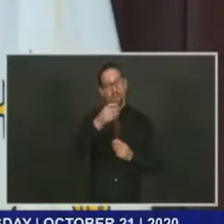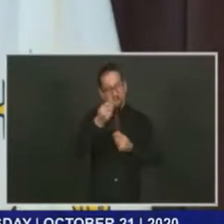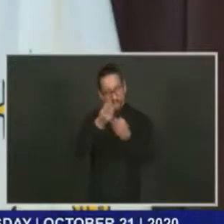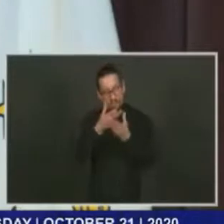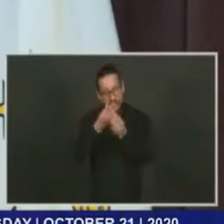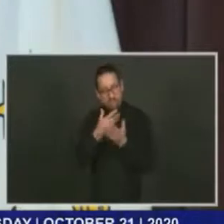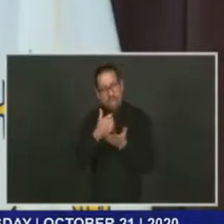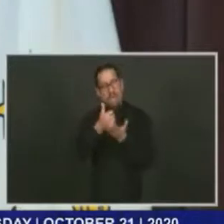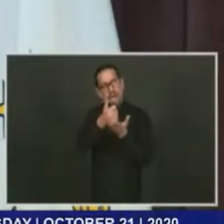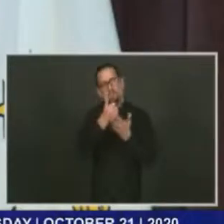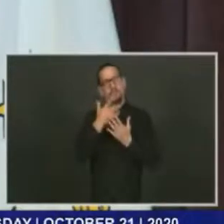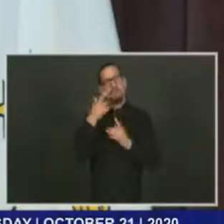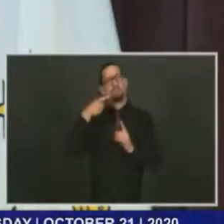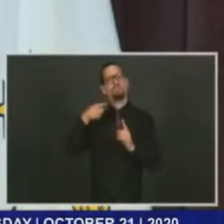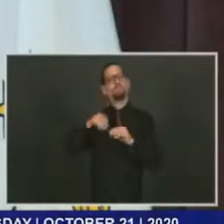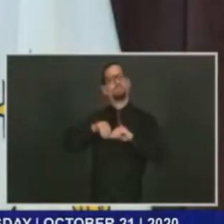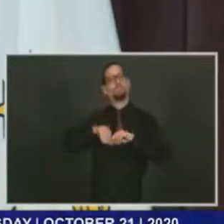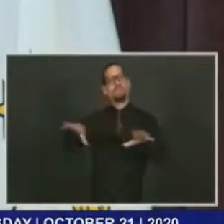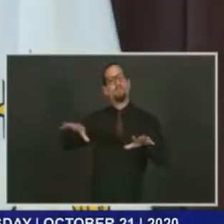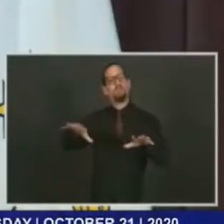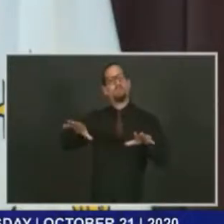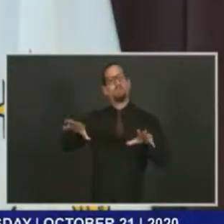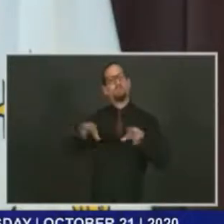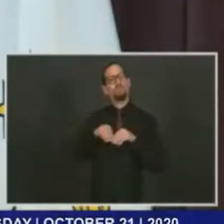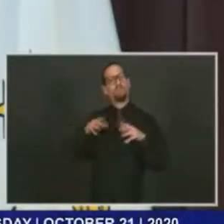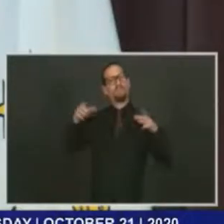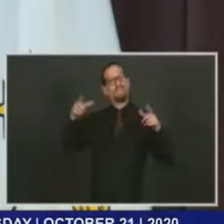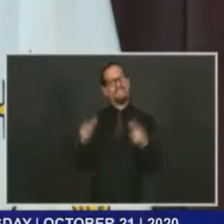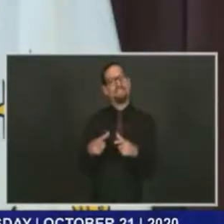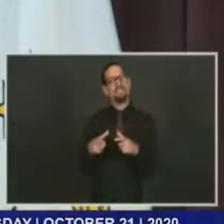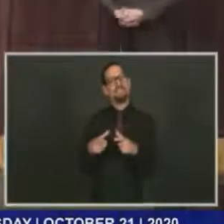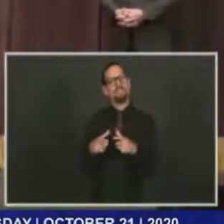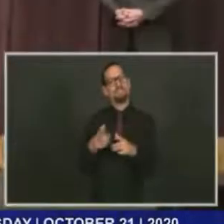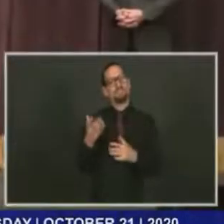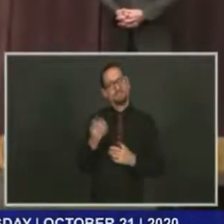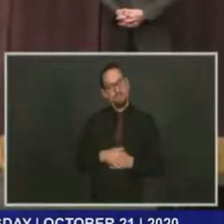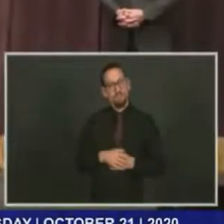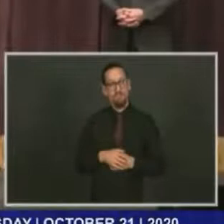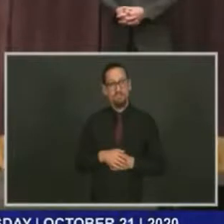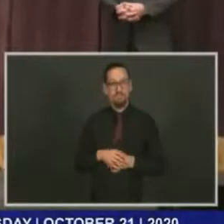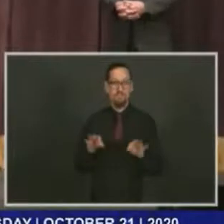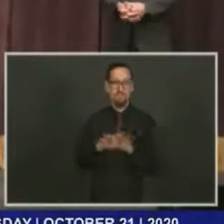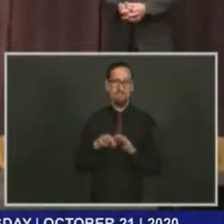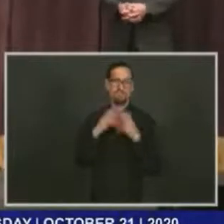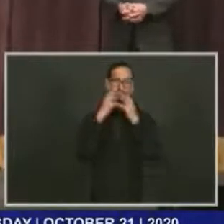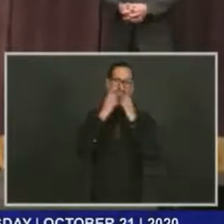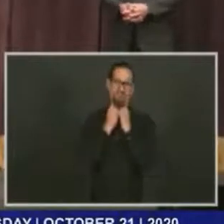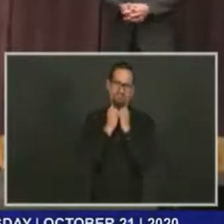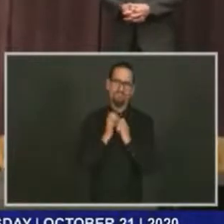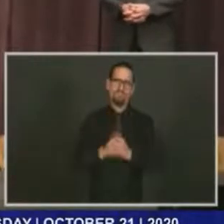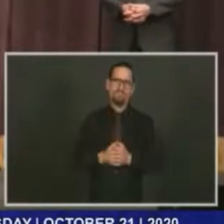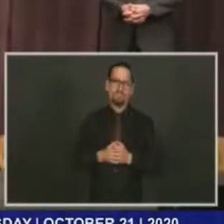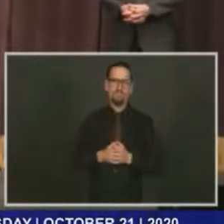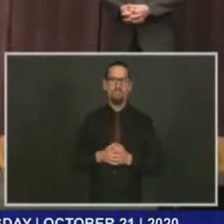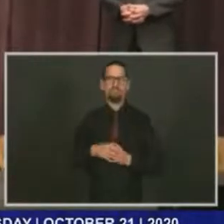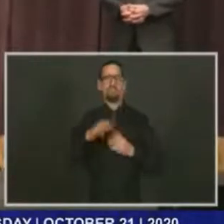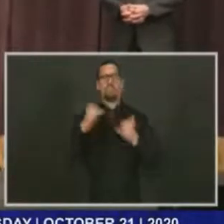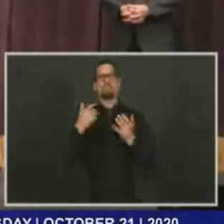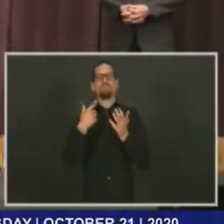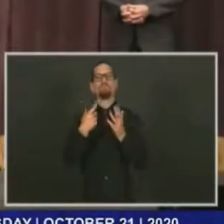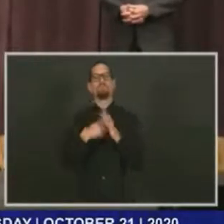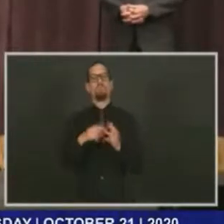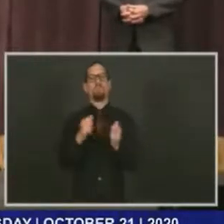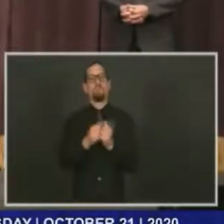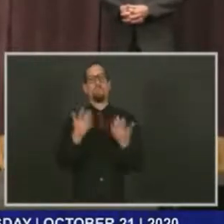only with you doing your part. So with that, we will get started with questions. Governor, travel to